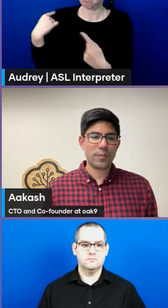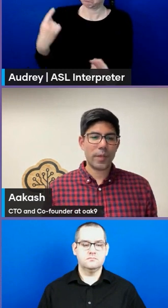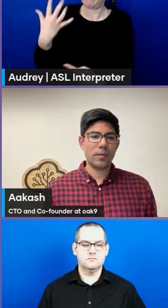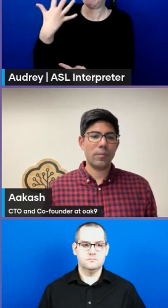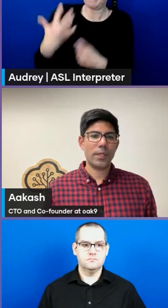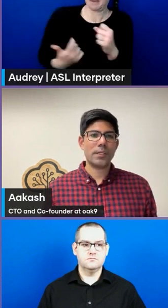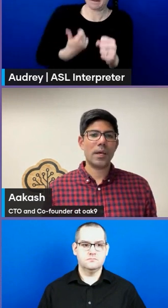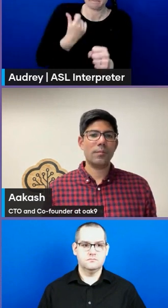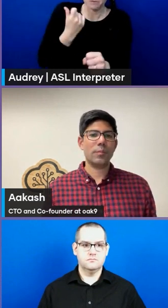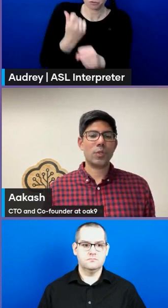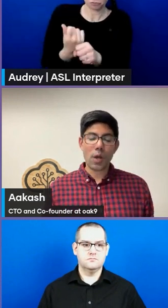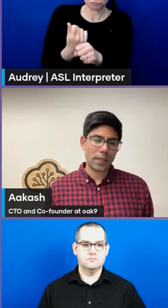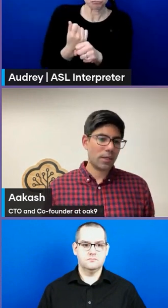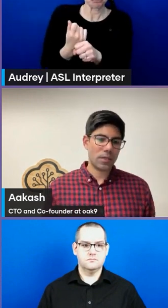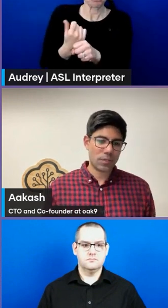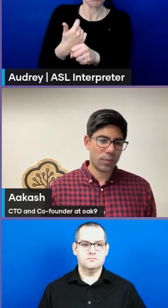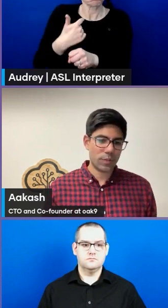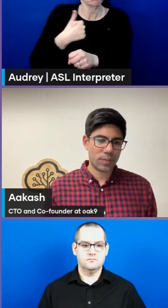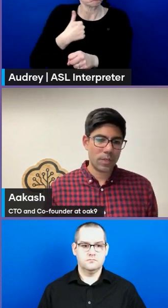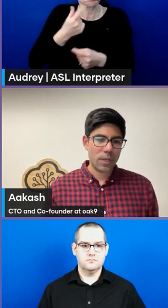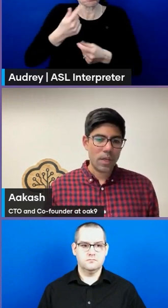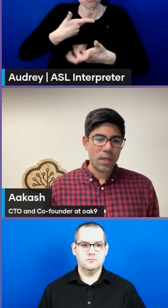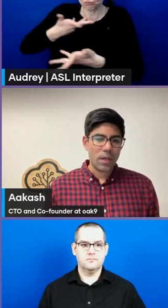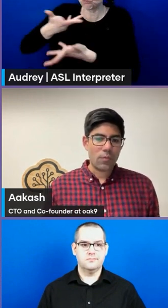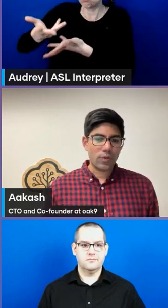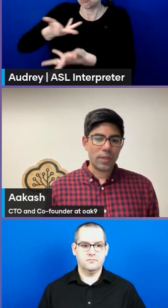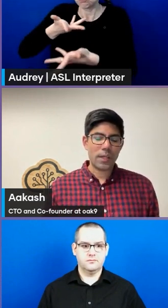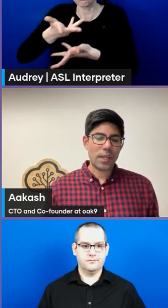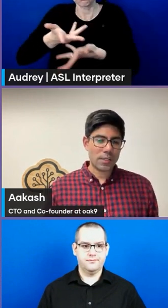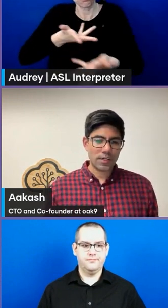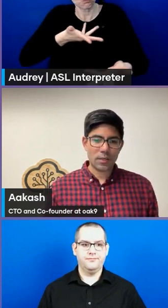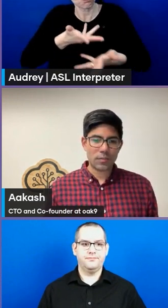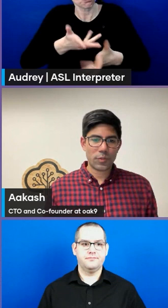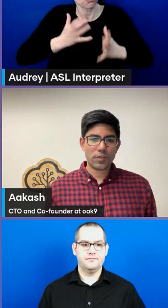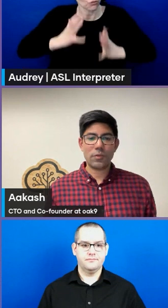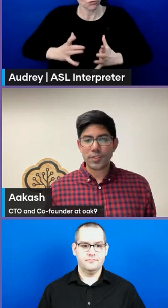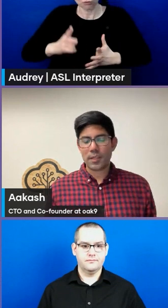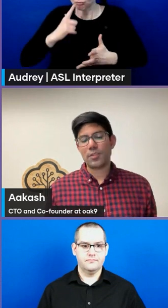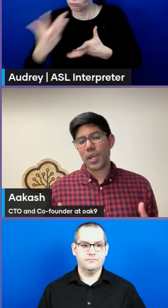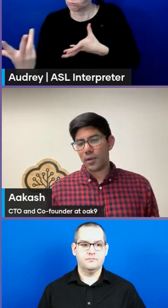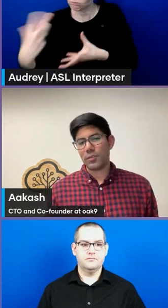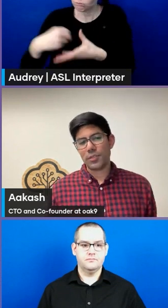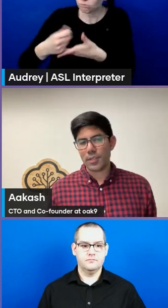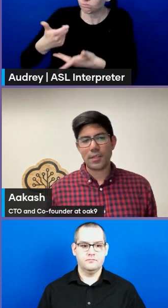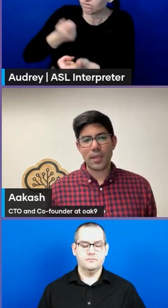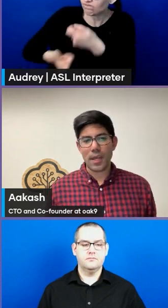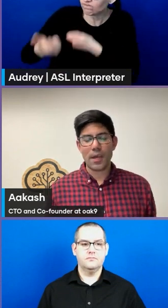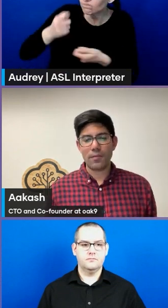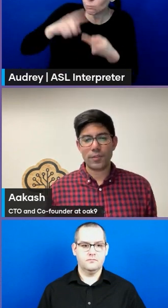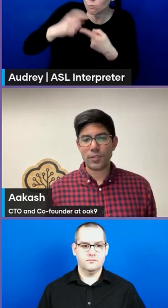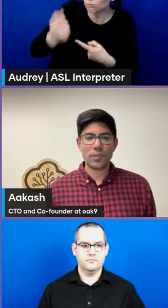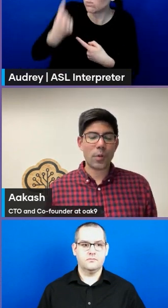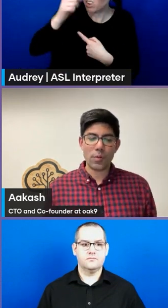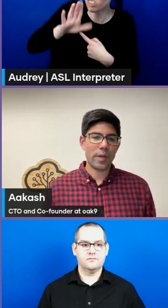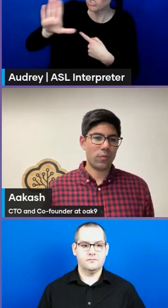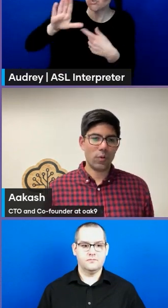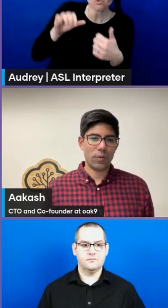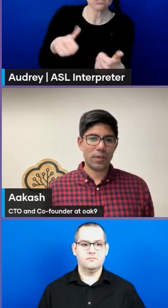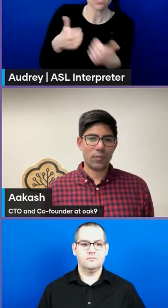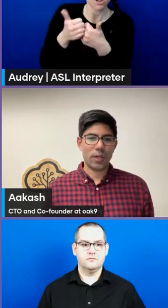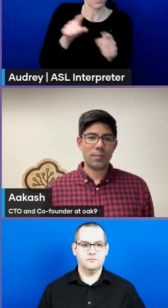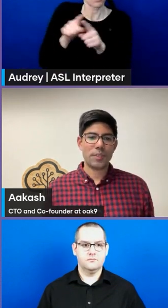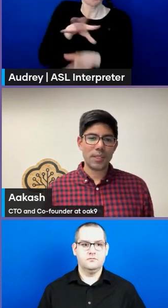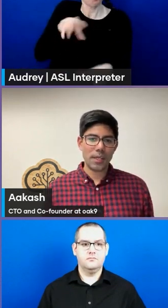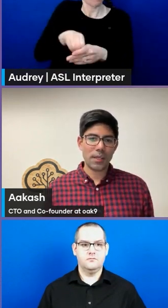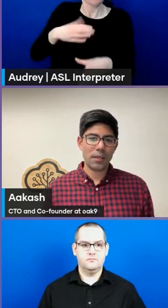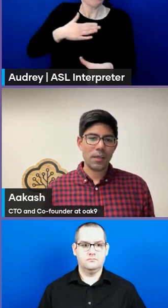I've spent my time talking to customers, really engaging customers to understand the challenges that they have just as part of my role.